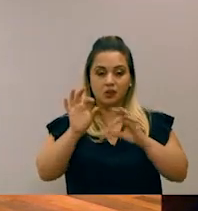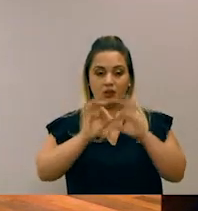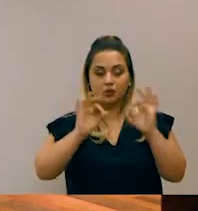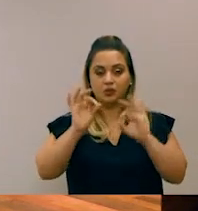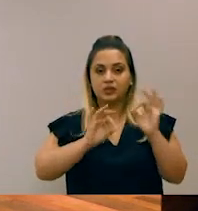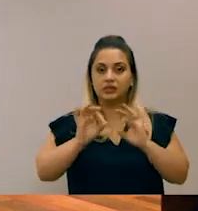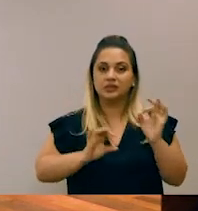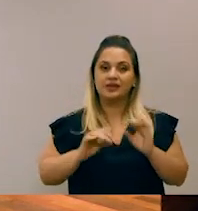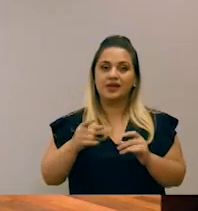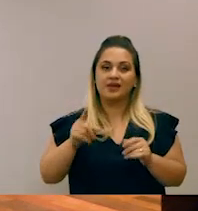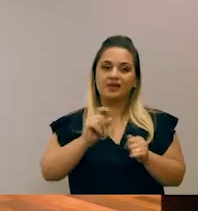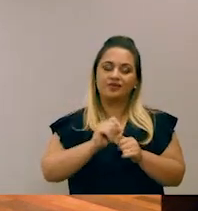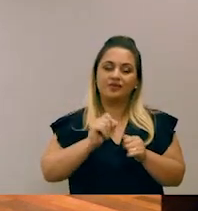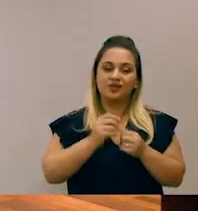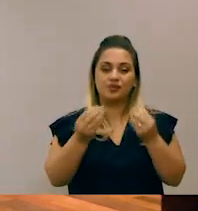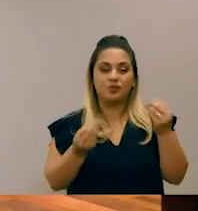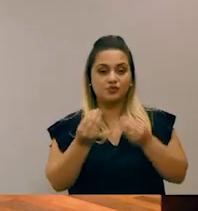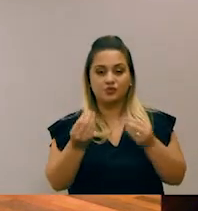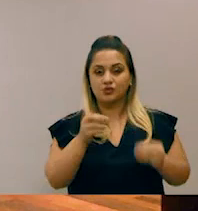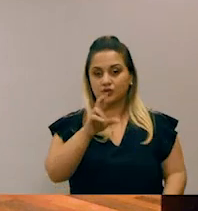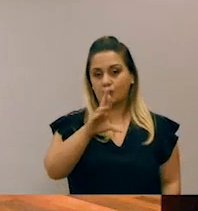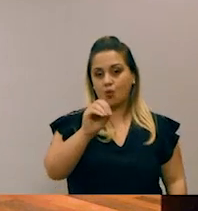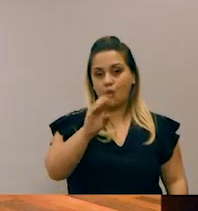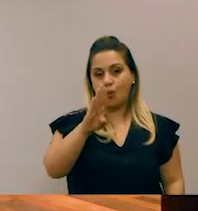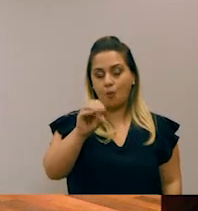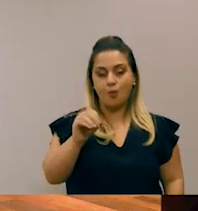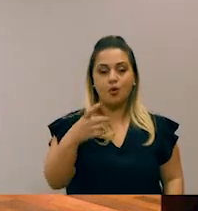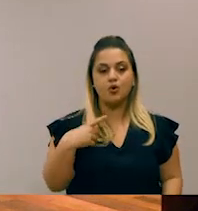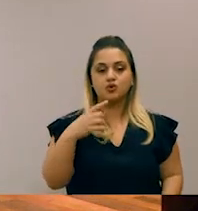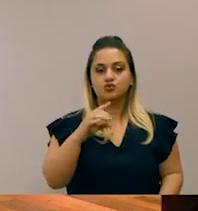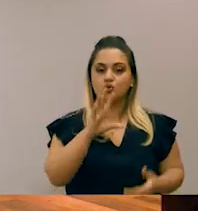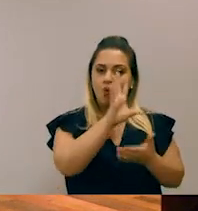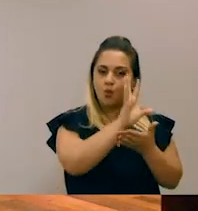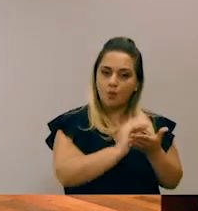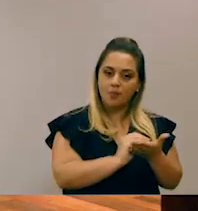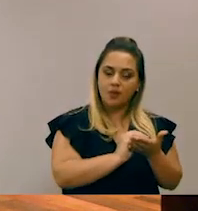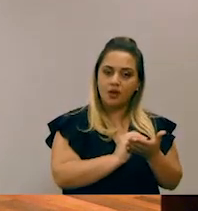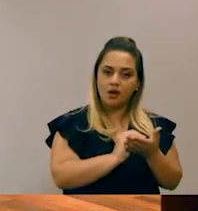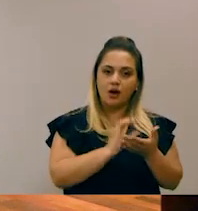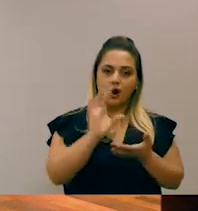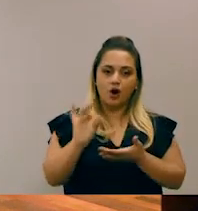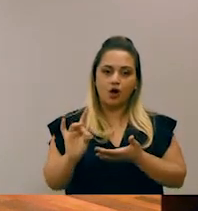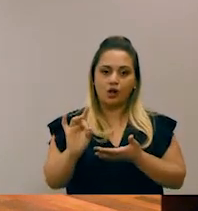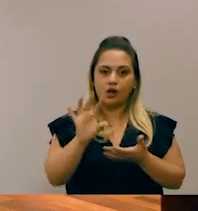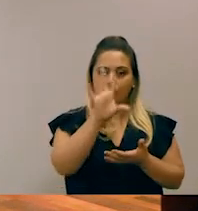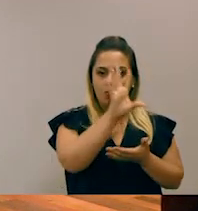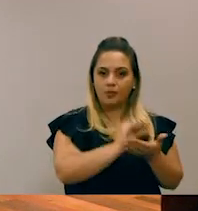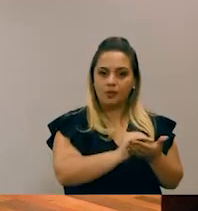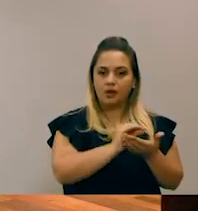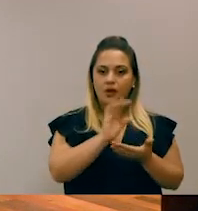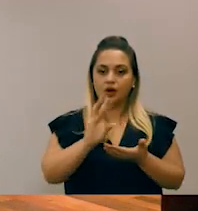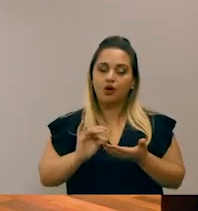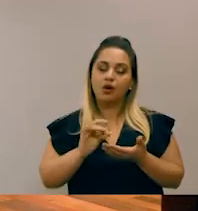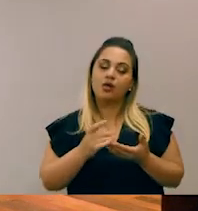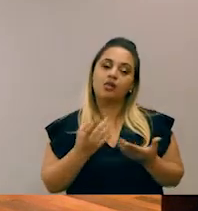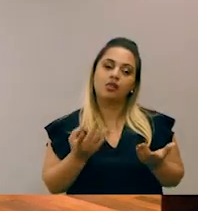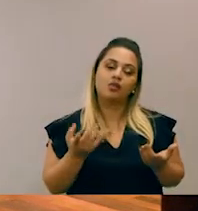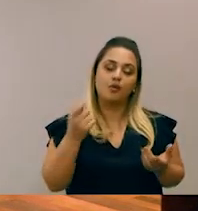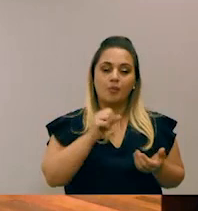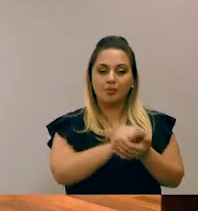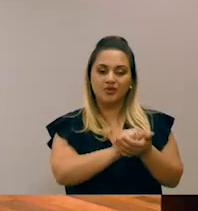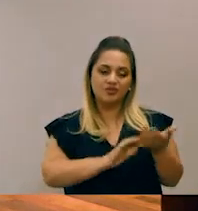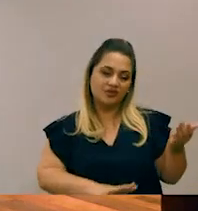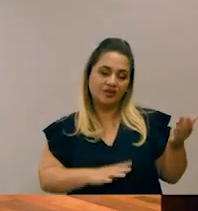get the information from the new petition and they do the adjustment. So the assistant works as a robot. So it is an activity